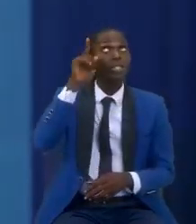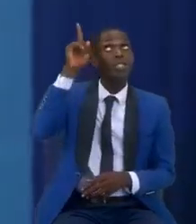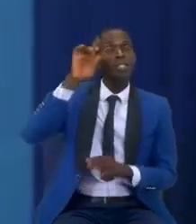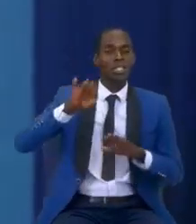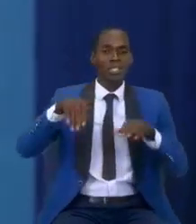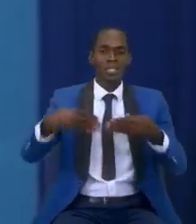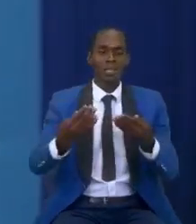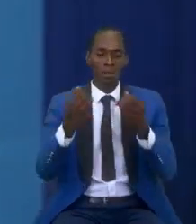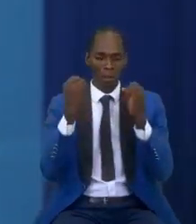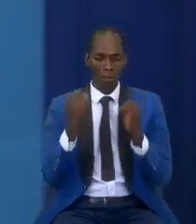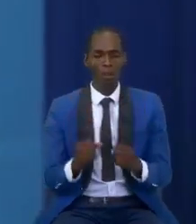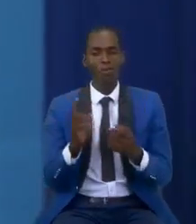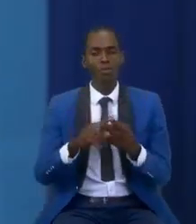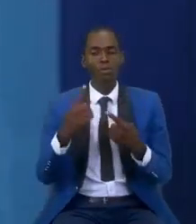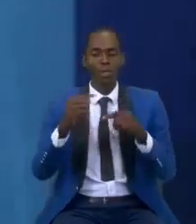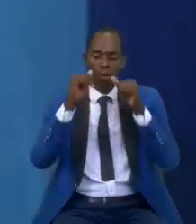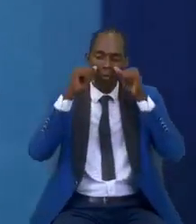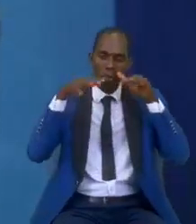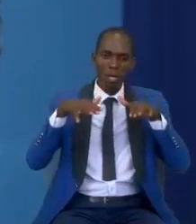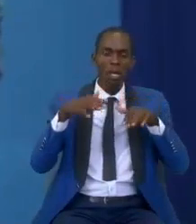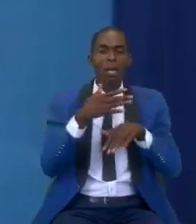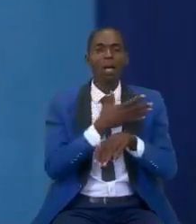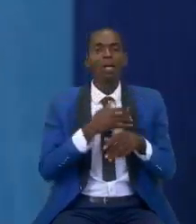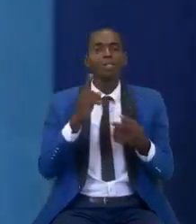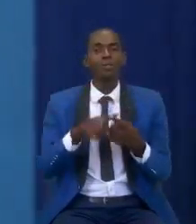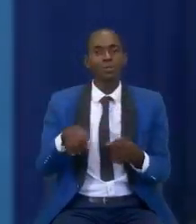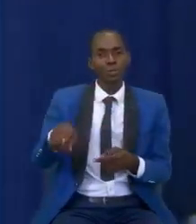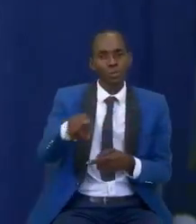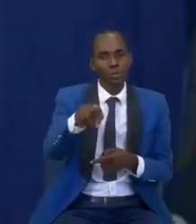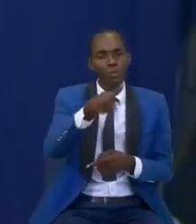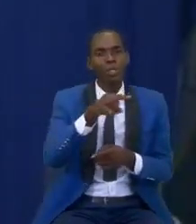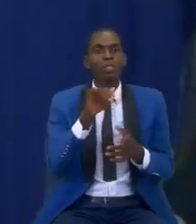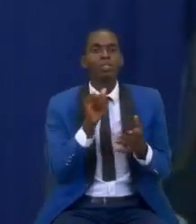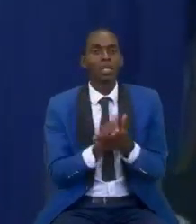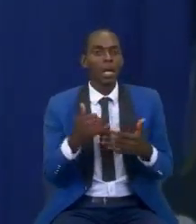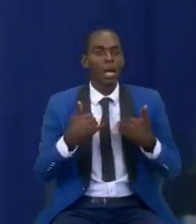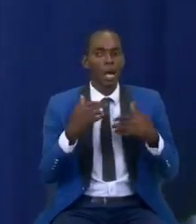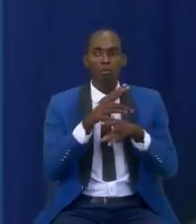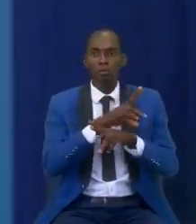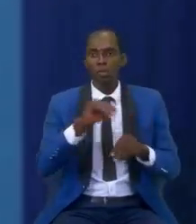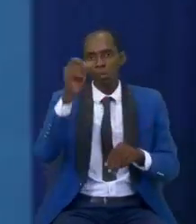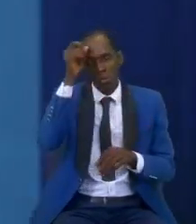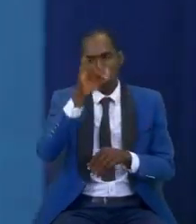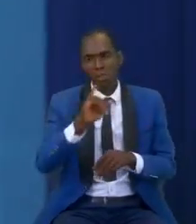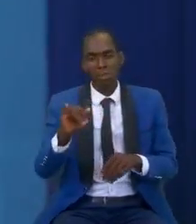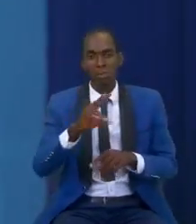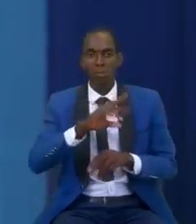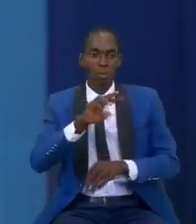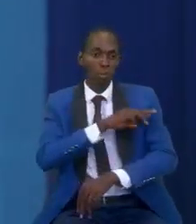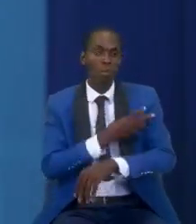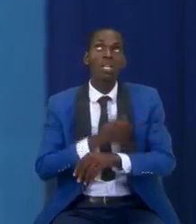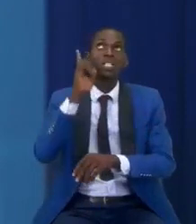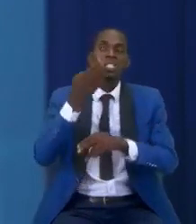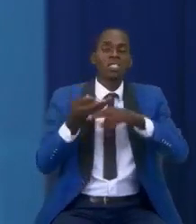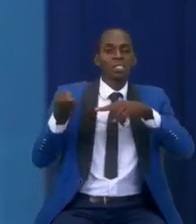have no understanding, no might, he increases strength. In verse 30, it says, in verse 30, even the